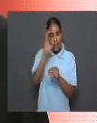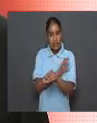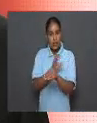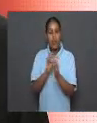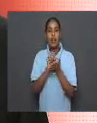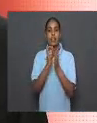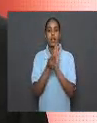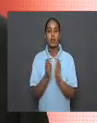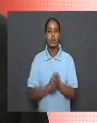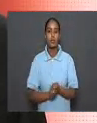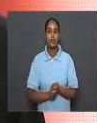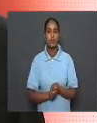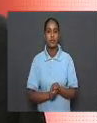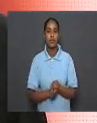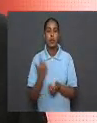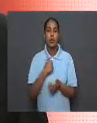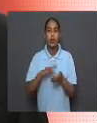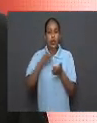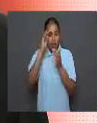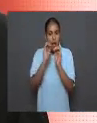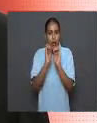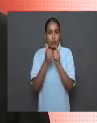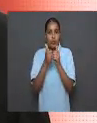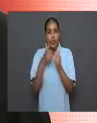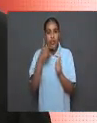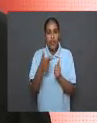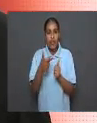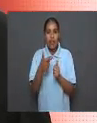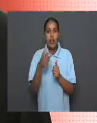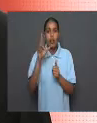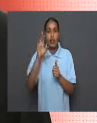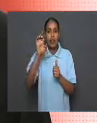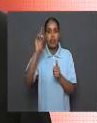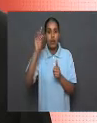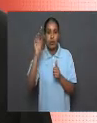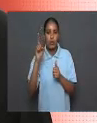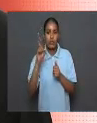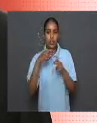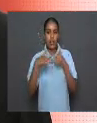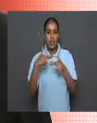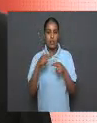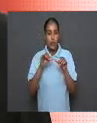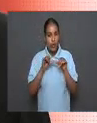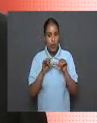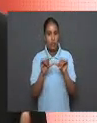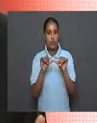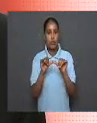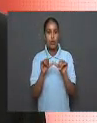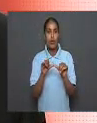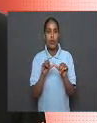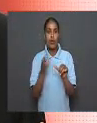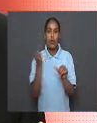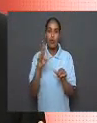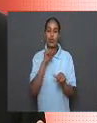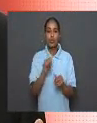an example. We learned how to tell if a redox reaction is spontaneous or